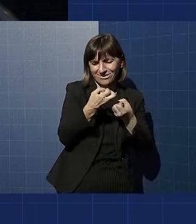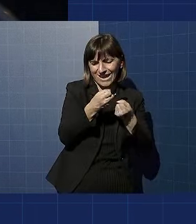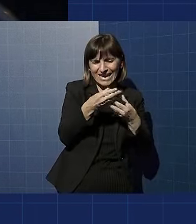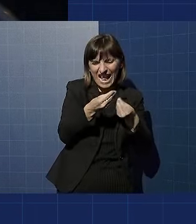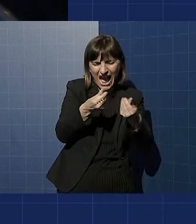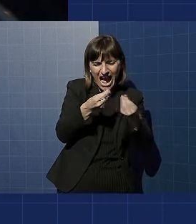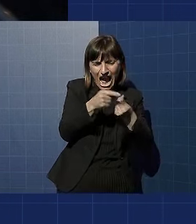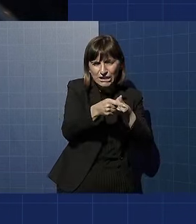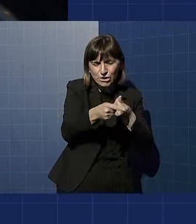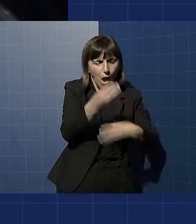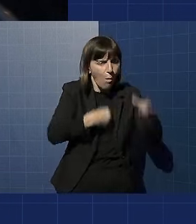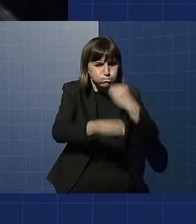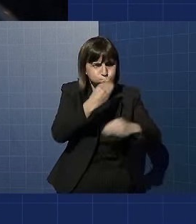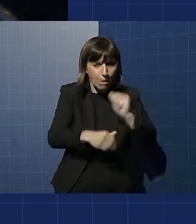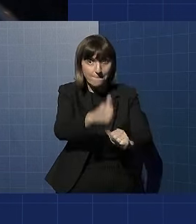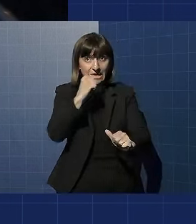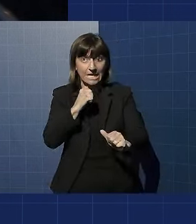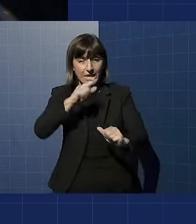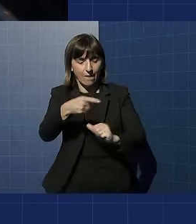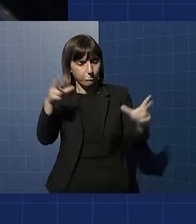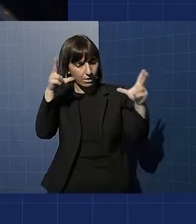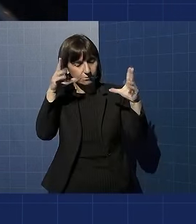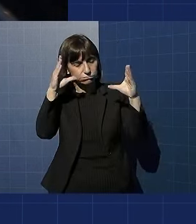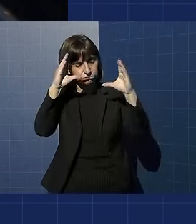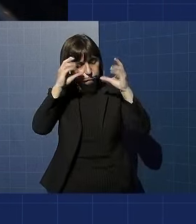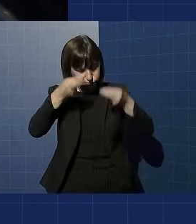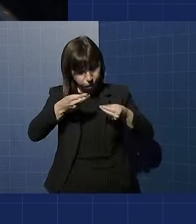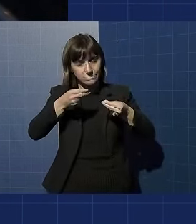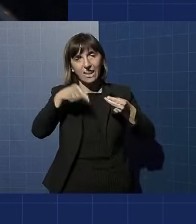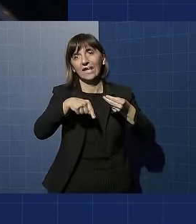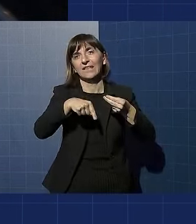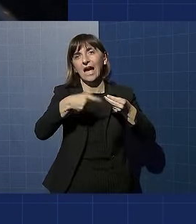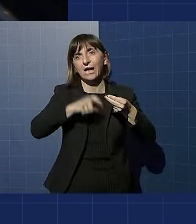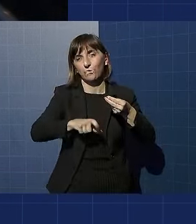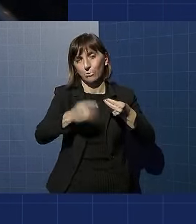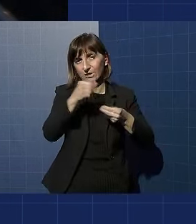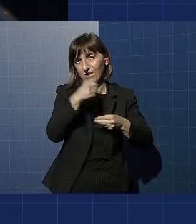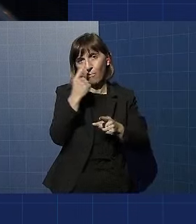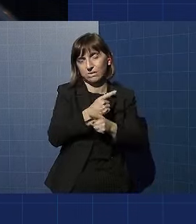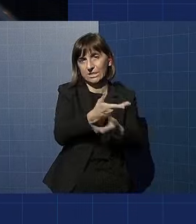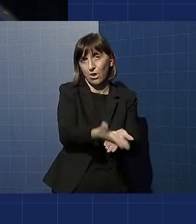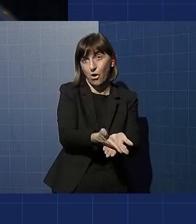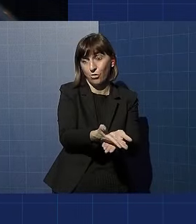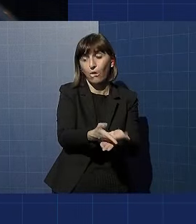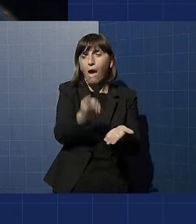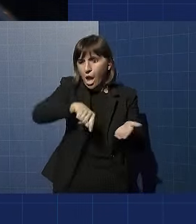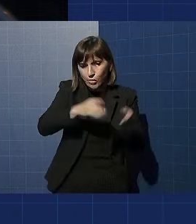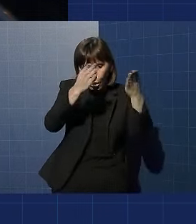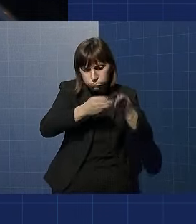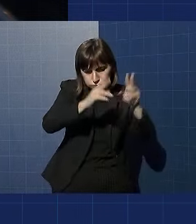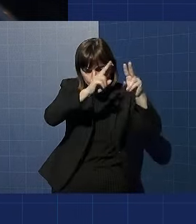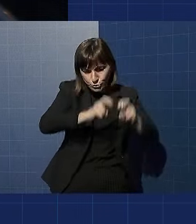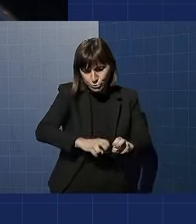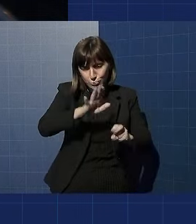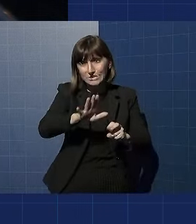all from, you know, how long would it be possible, because right now we are very far from doing it, both from a, you know, from a